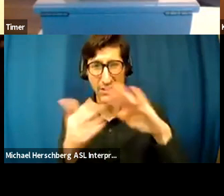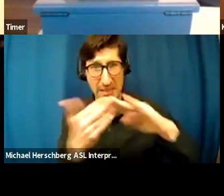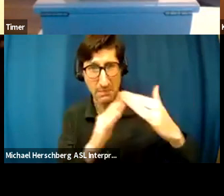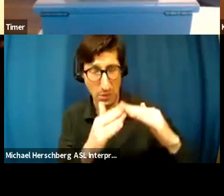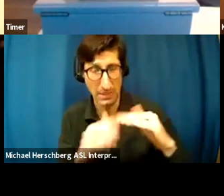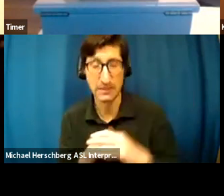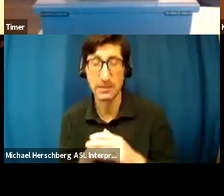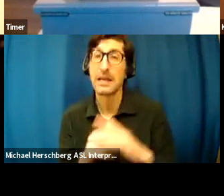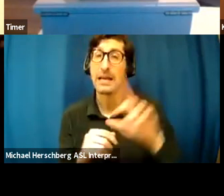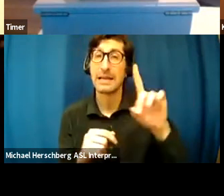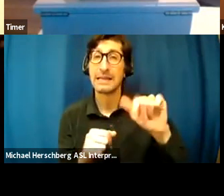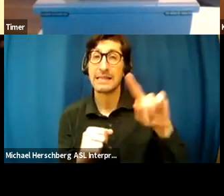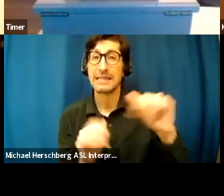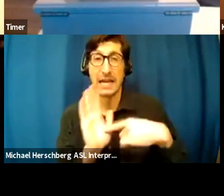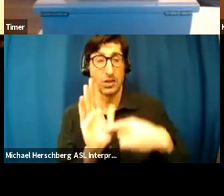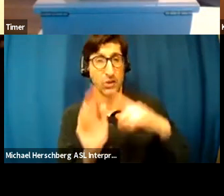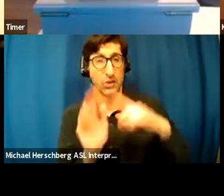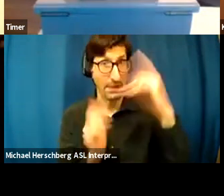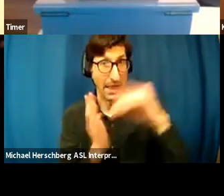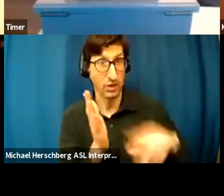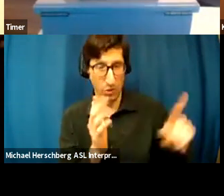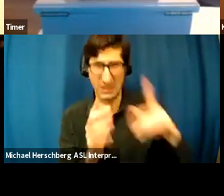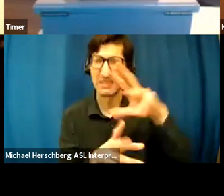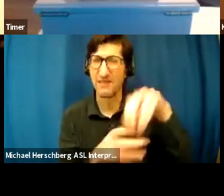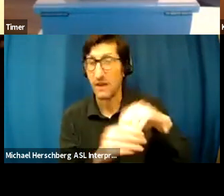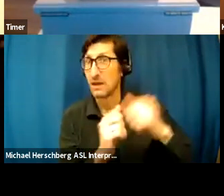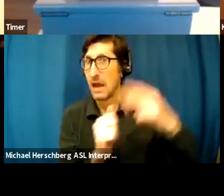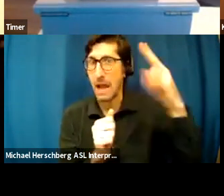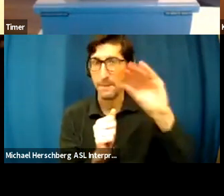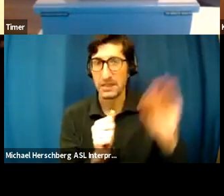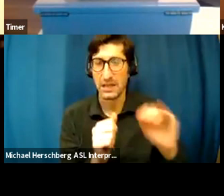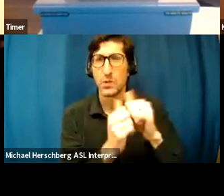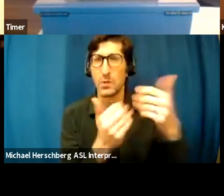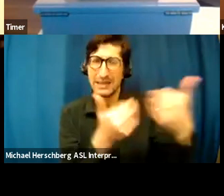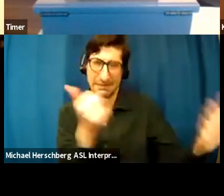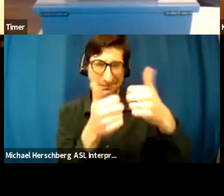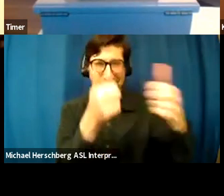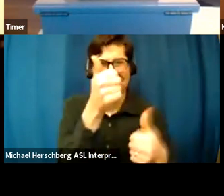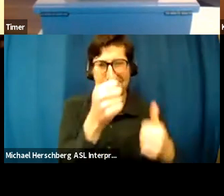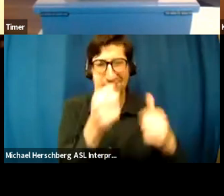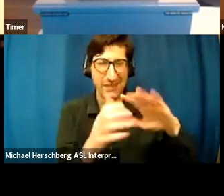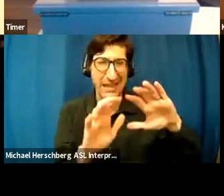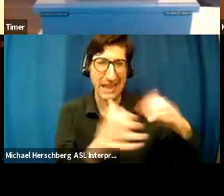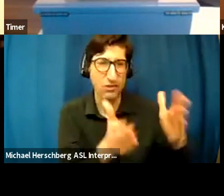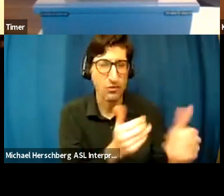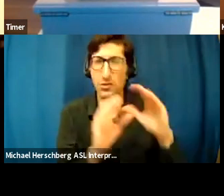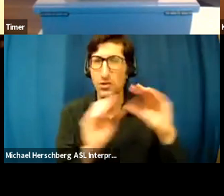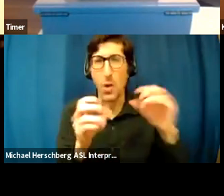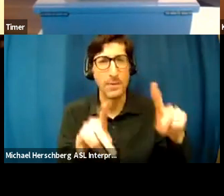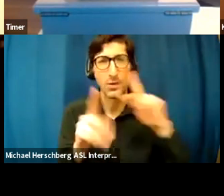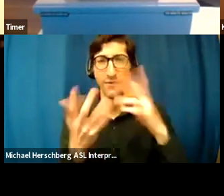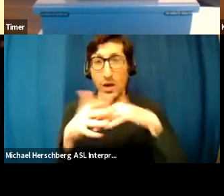Data clearly shows that Boston has Black students overrepresented in subseparate classrooms without inclusion opportunities, and white and Asian